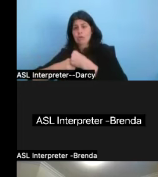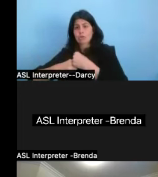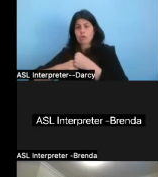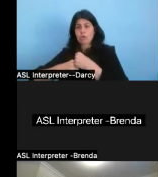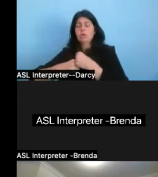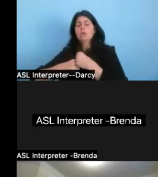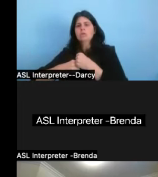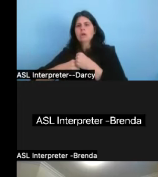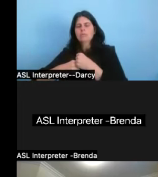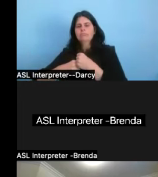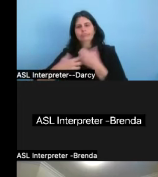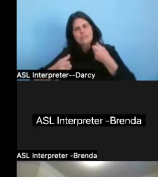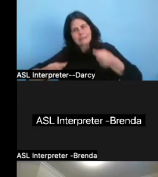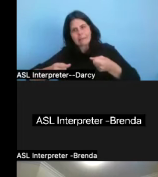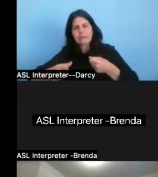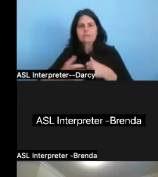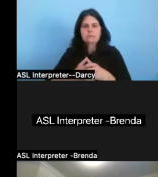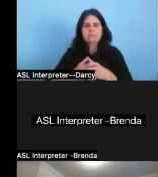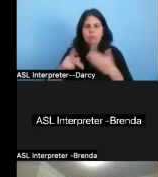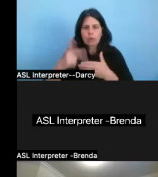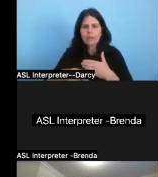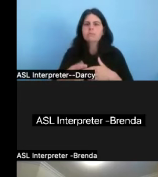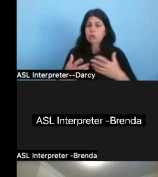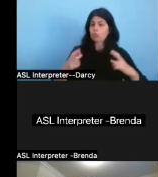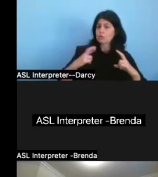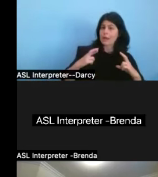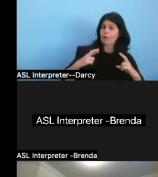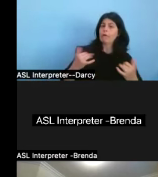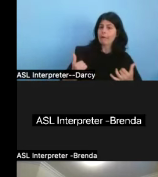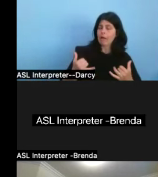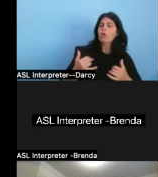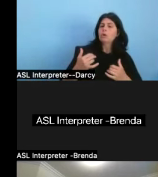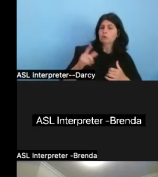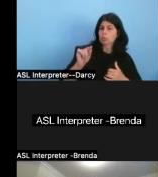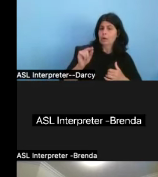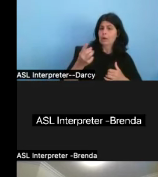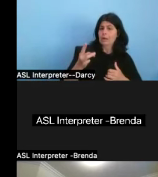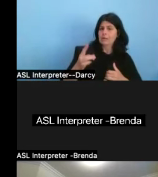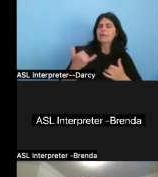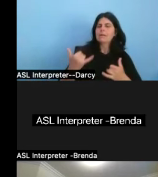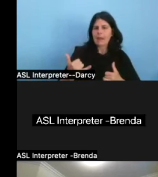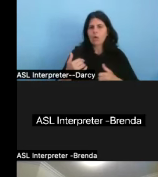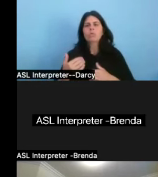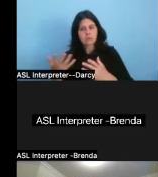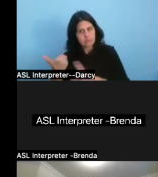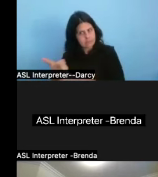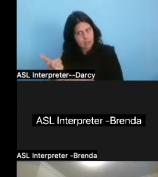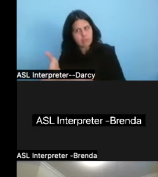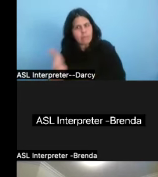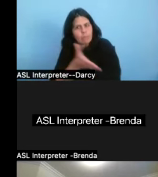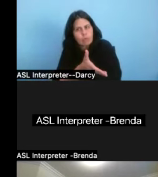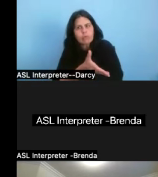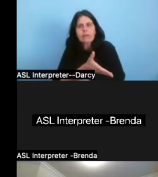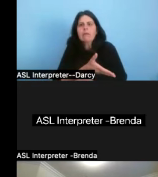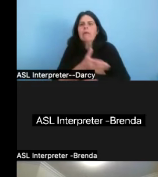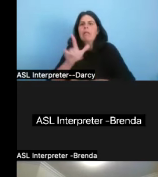retiring from the LADWP in 2019, he has worked on his own to improve lifeline infrastructure systems around the world.